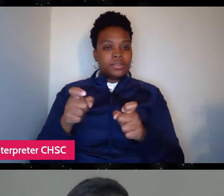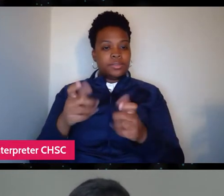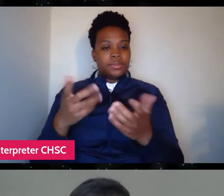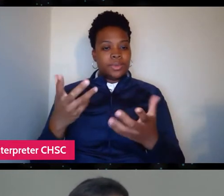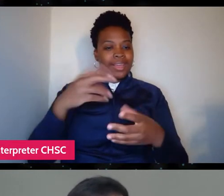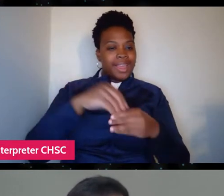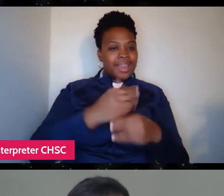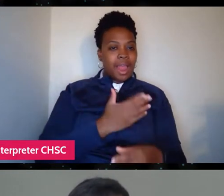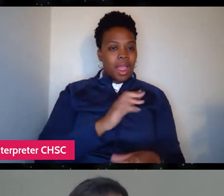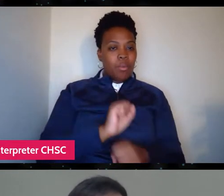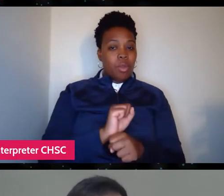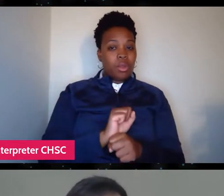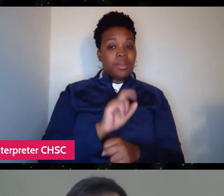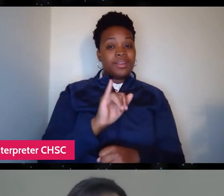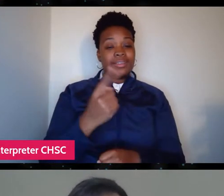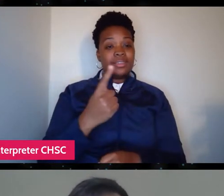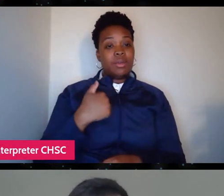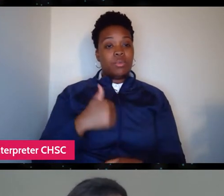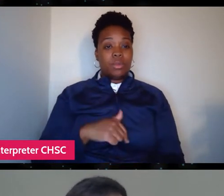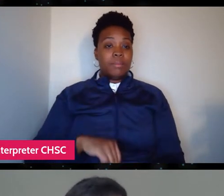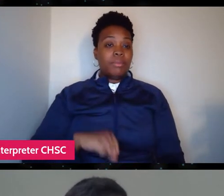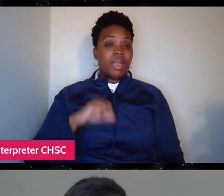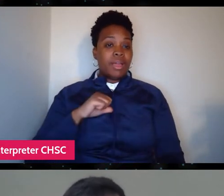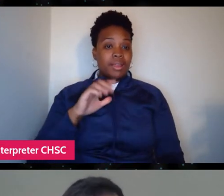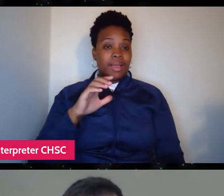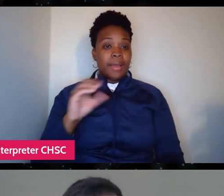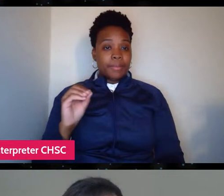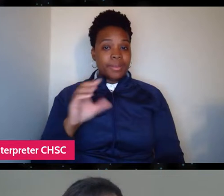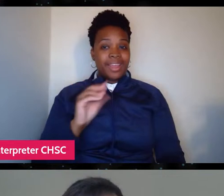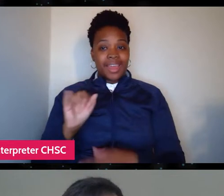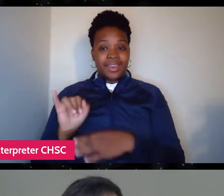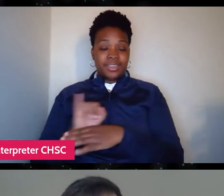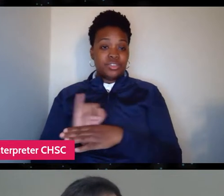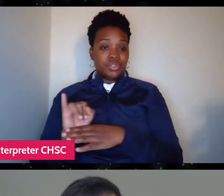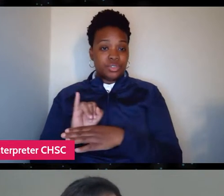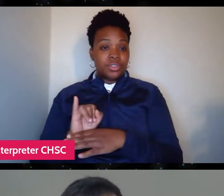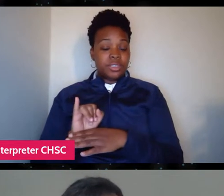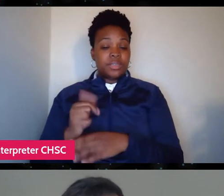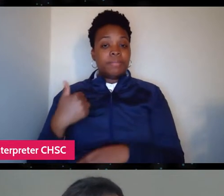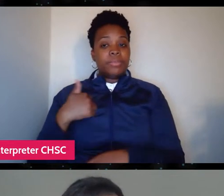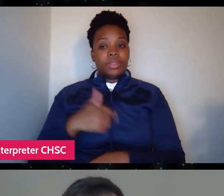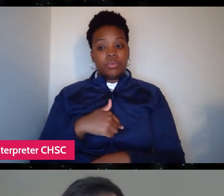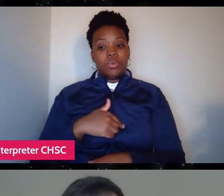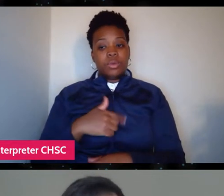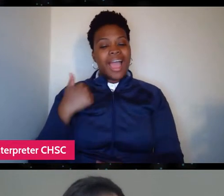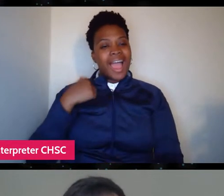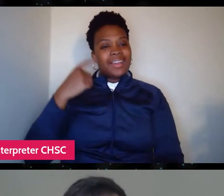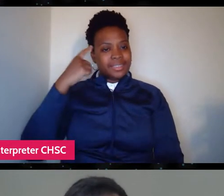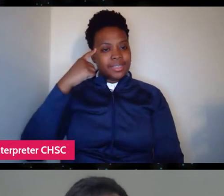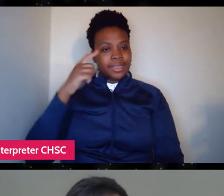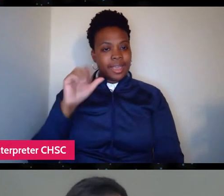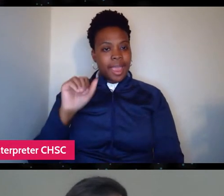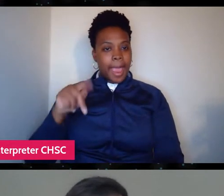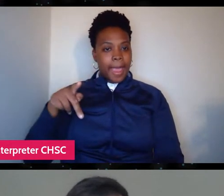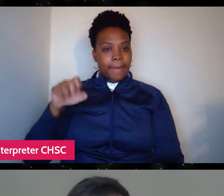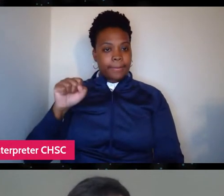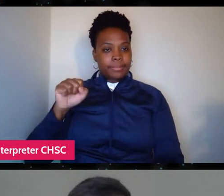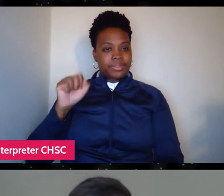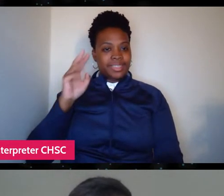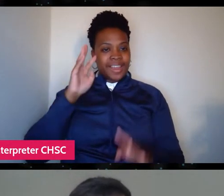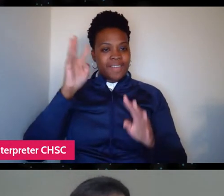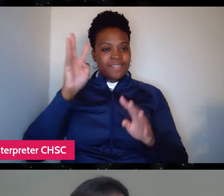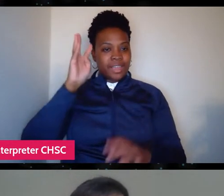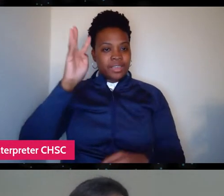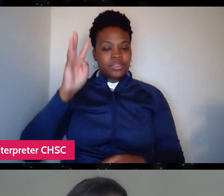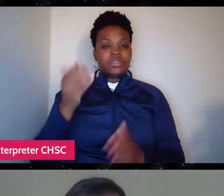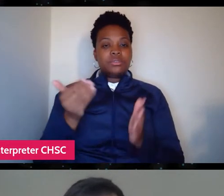that we are very proud of as a company and as an industry. And we've been, I think, you know, AMP's innovation, again, speaking